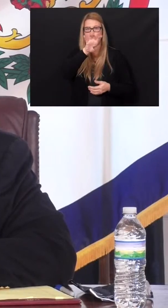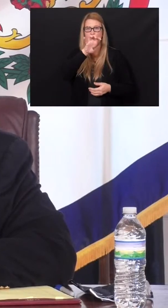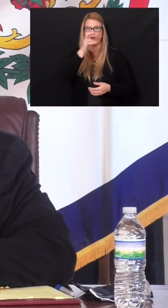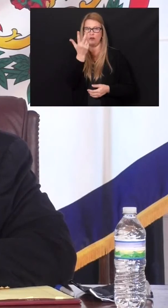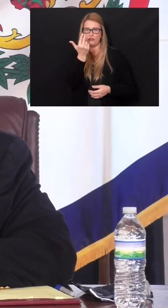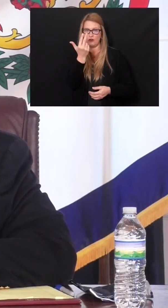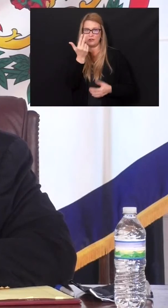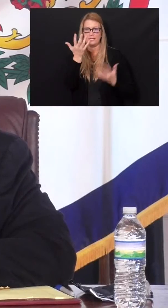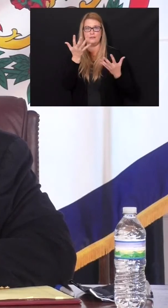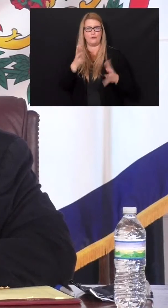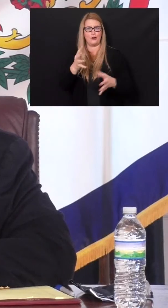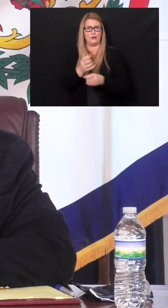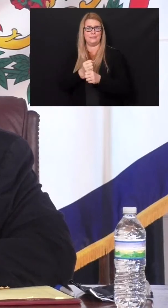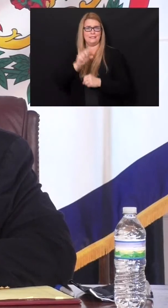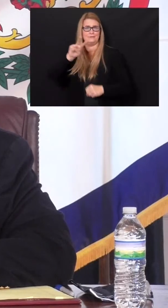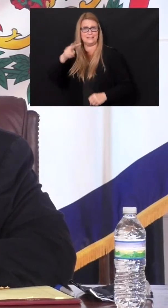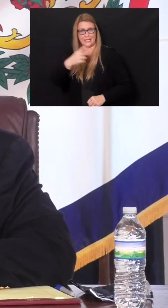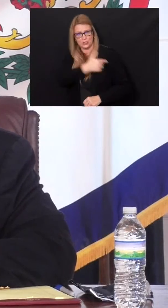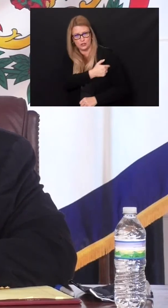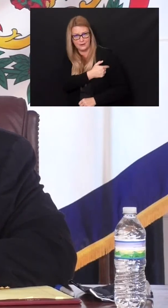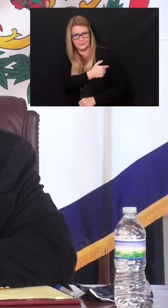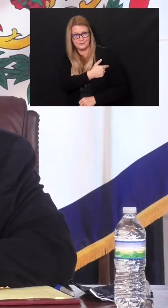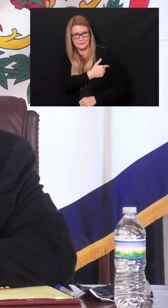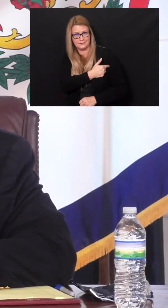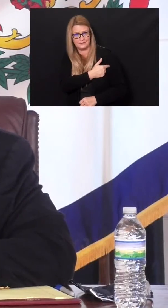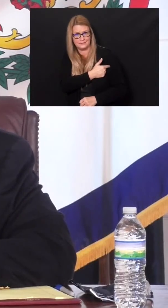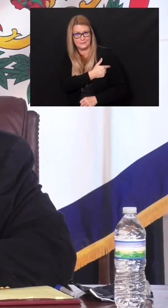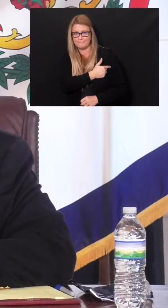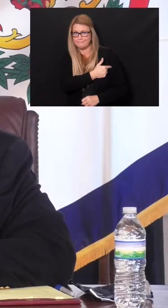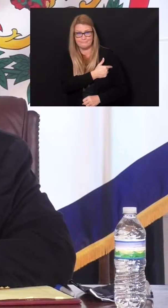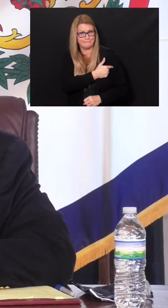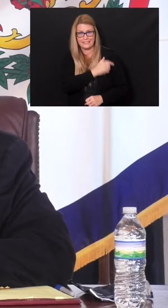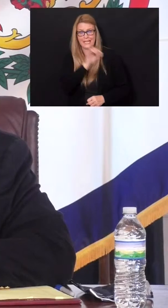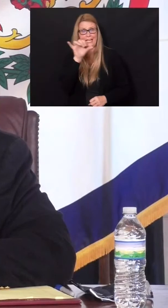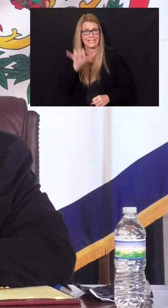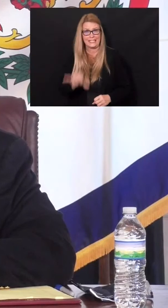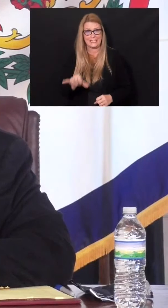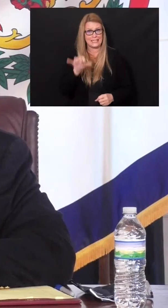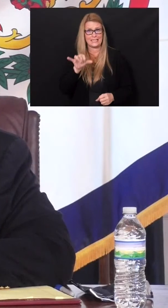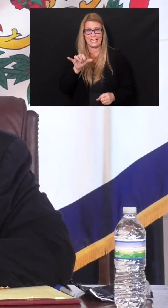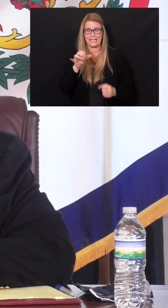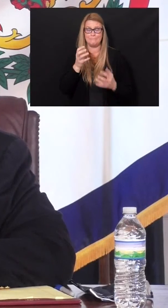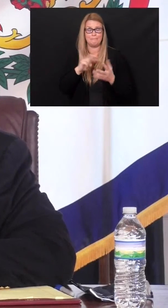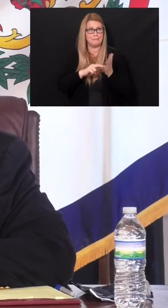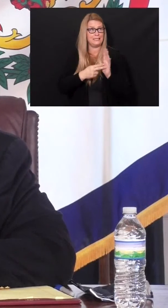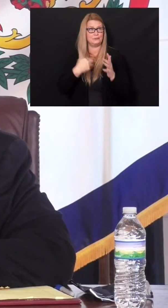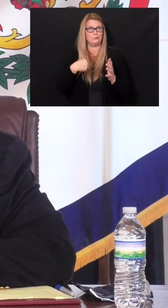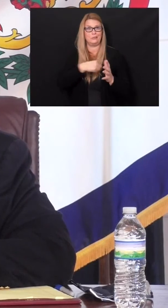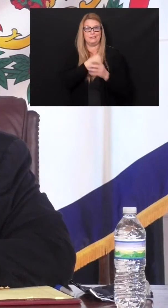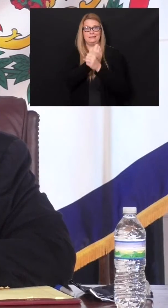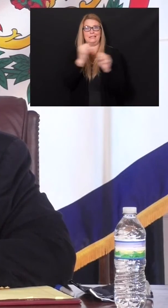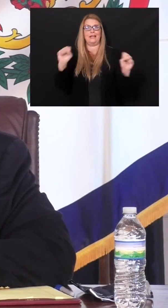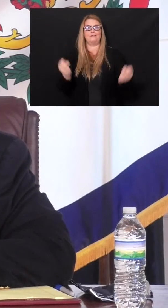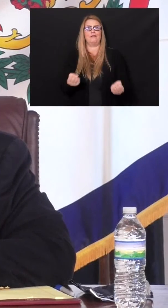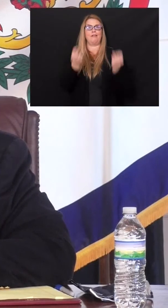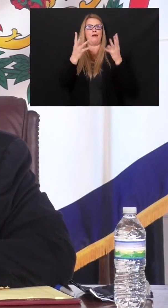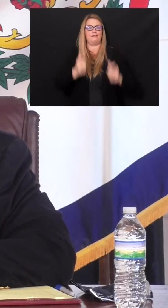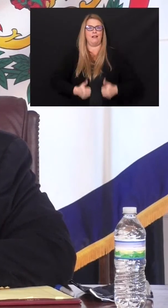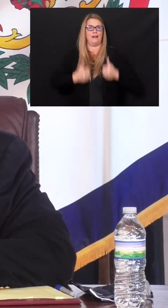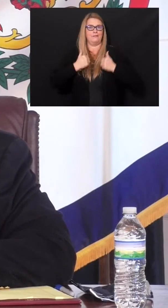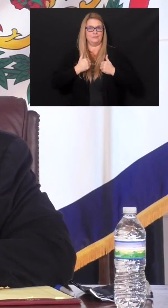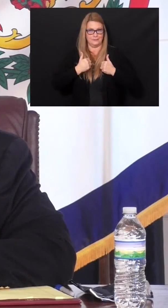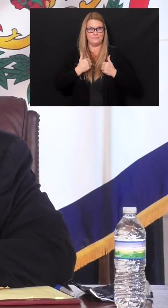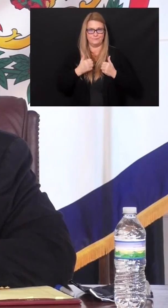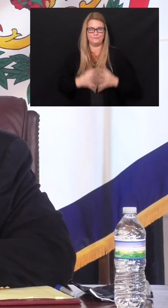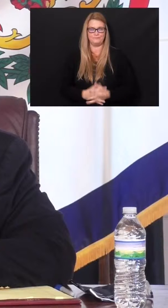77,413 have gotten their second shot. You know, there's no question whatsoever we saved a bundle of lives there. You know,